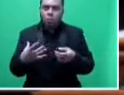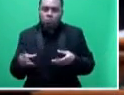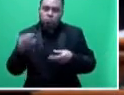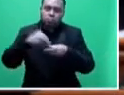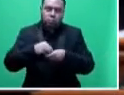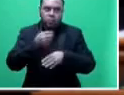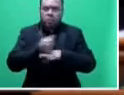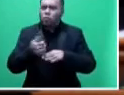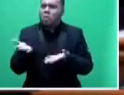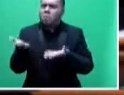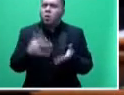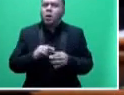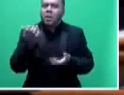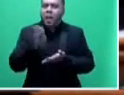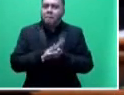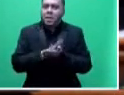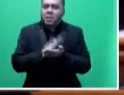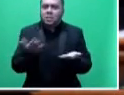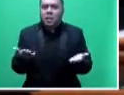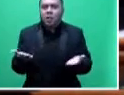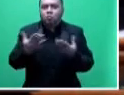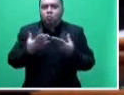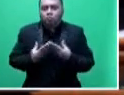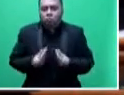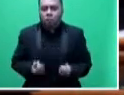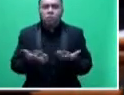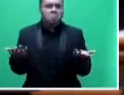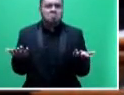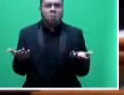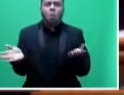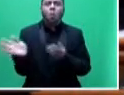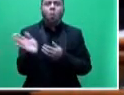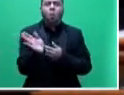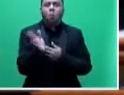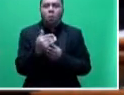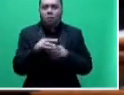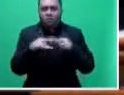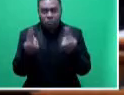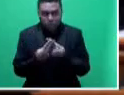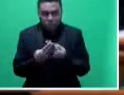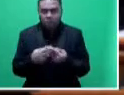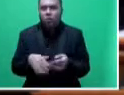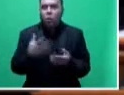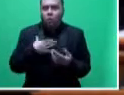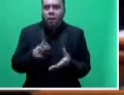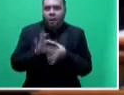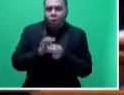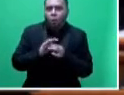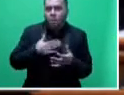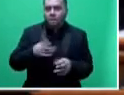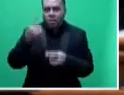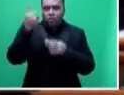This will bring happiness and relief for many Fijians who dream of owning their first home. In our time, Mr. Speaker, sir, such